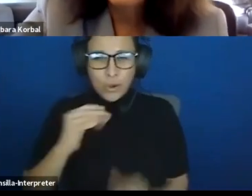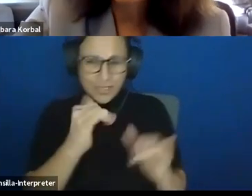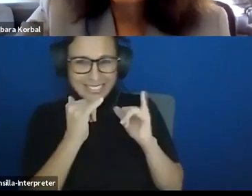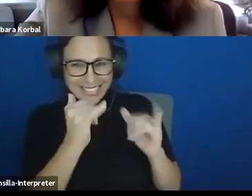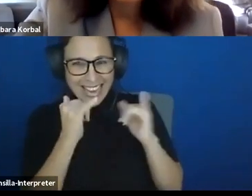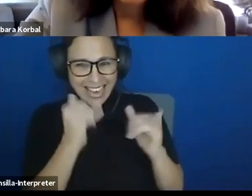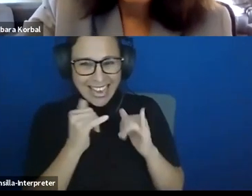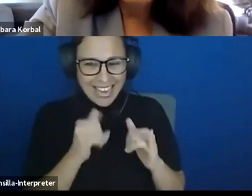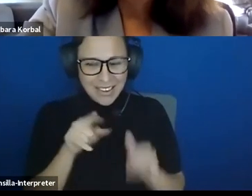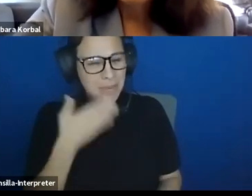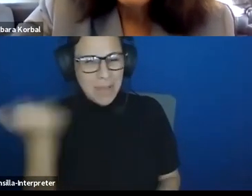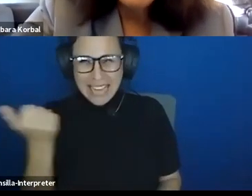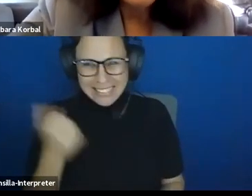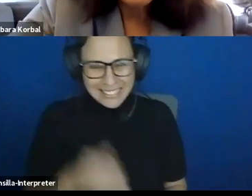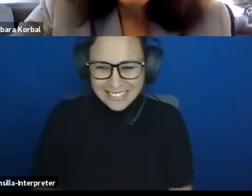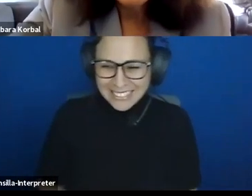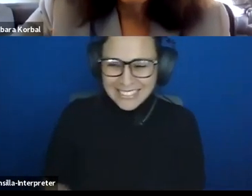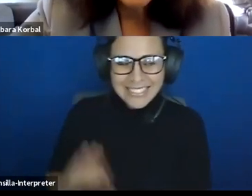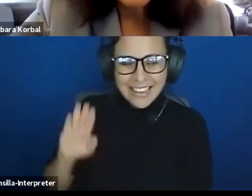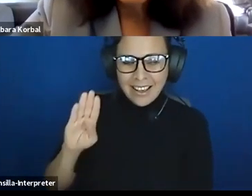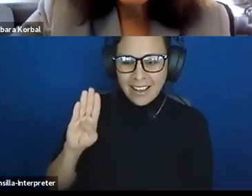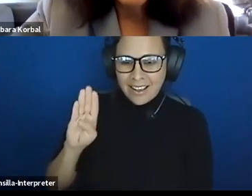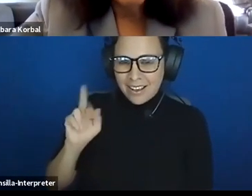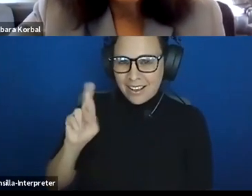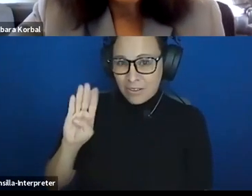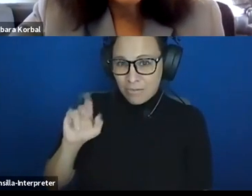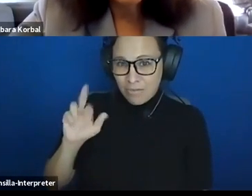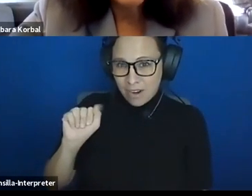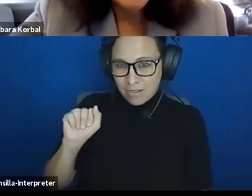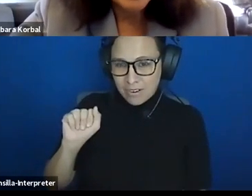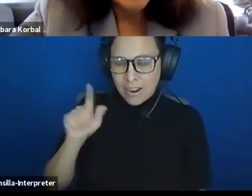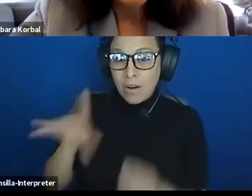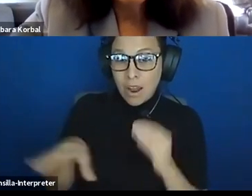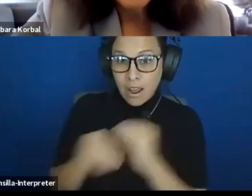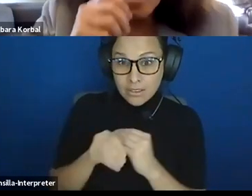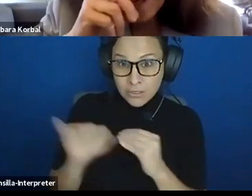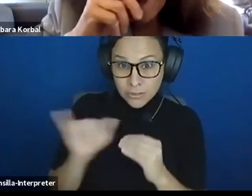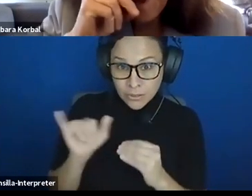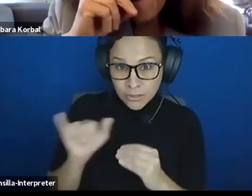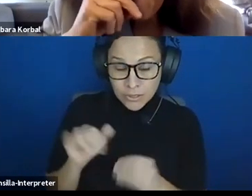Gioconda, you're the best. I wanted to bring up something also. There's